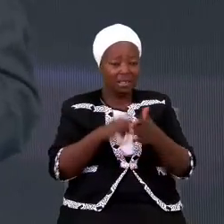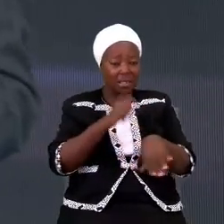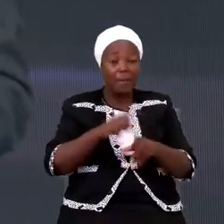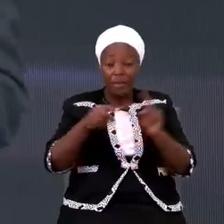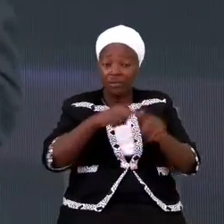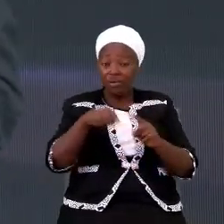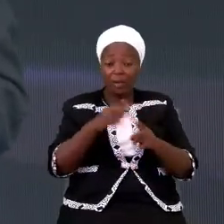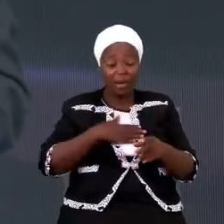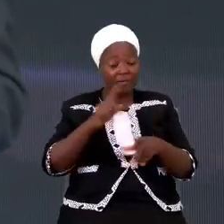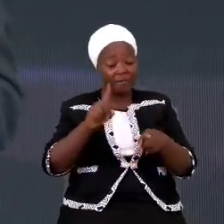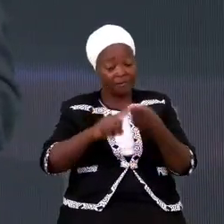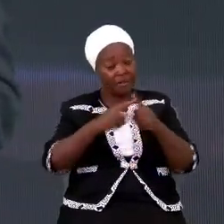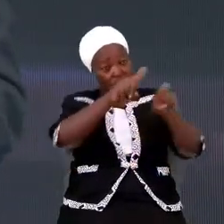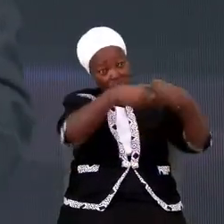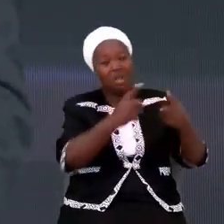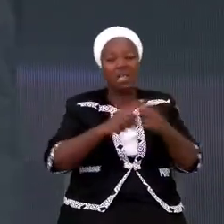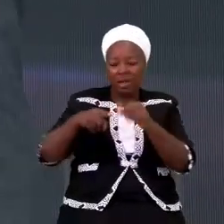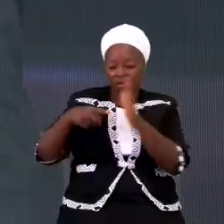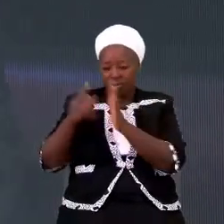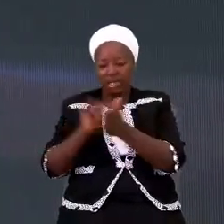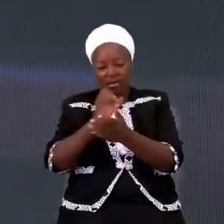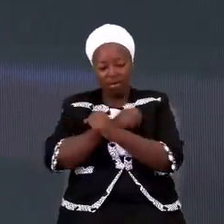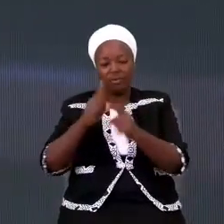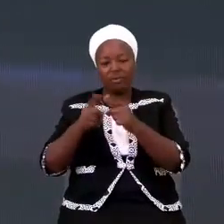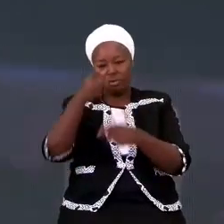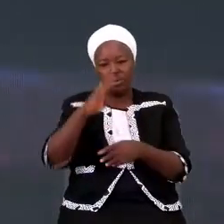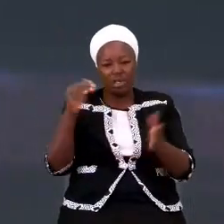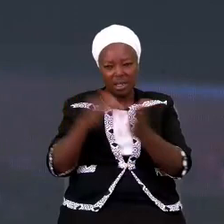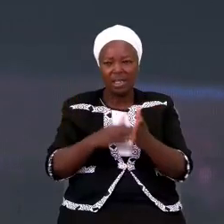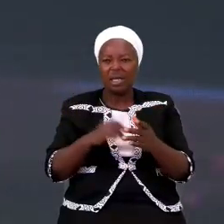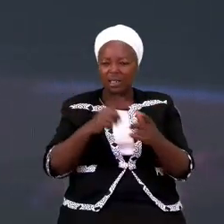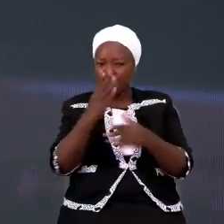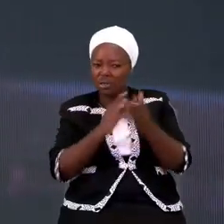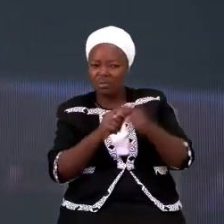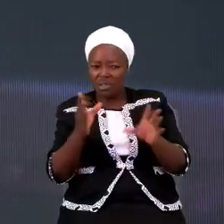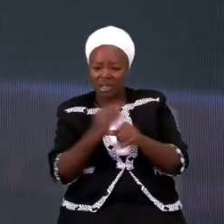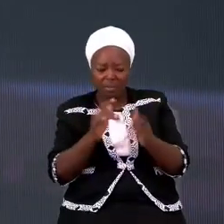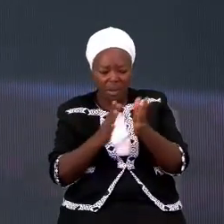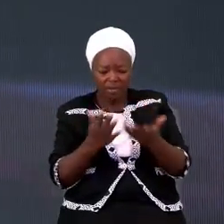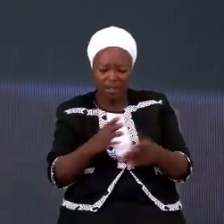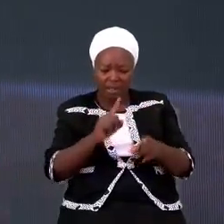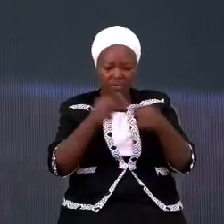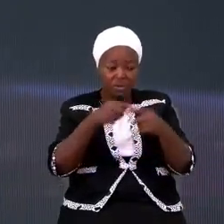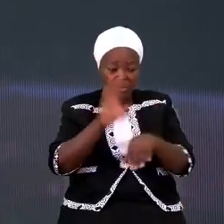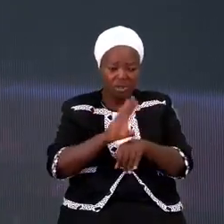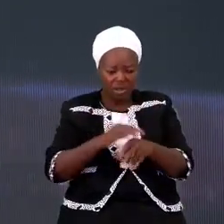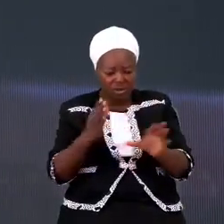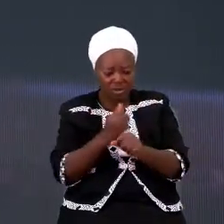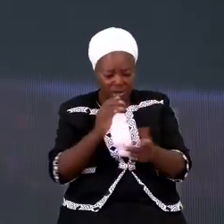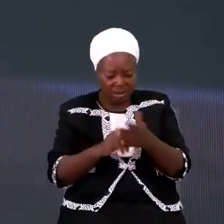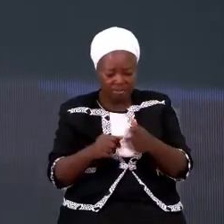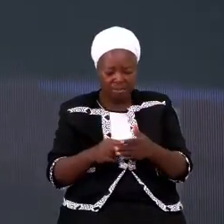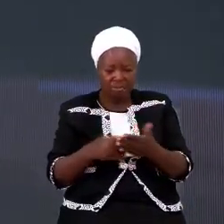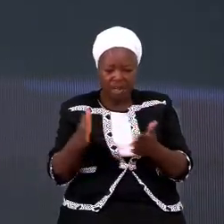that? It's a book. This is not a book, this is the Holy Bible. They repress